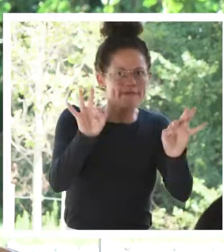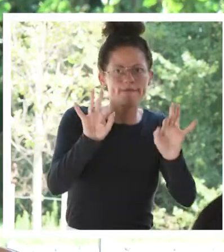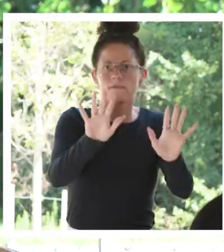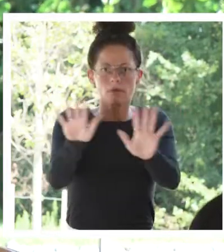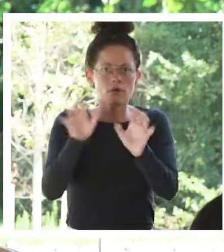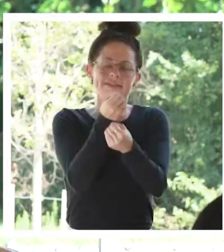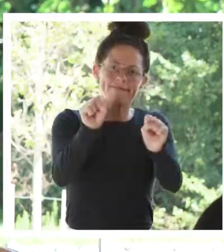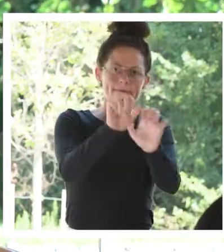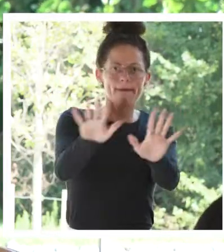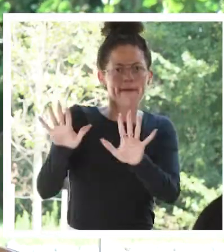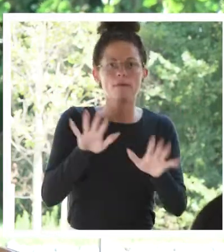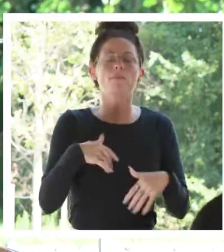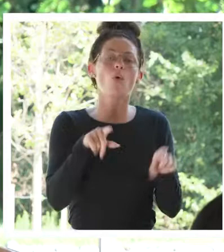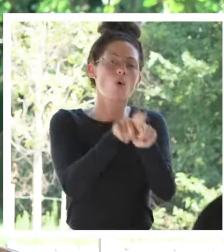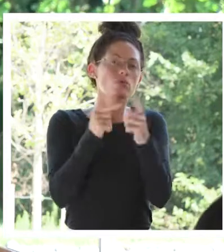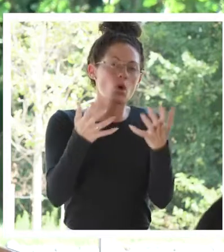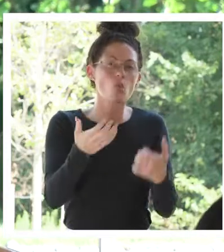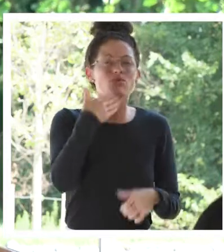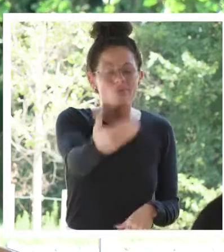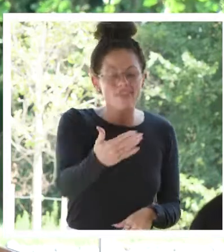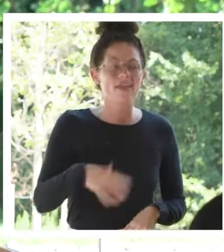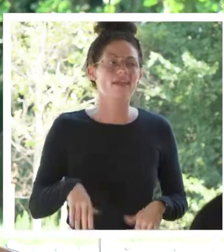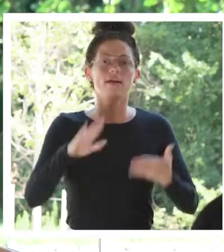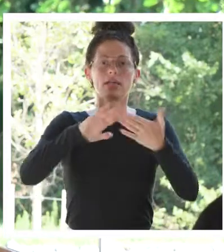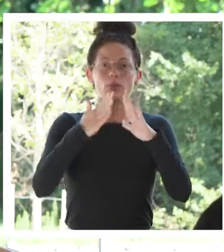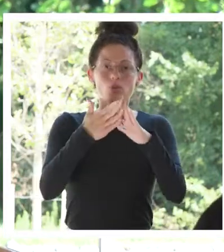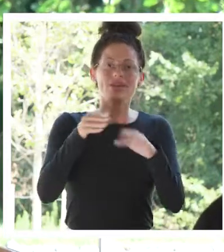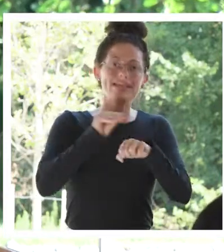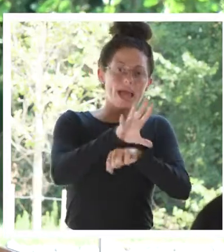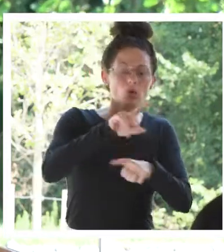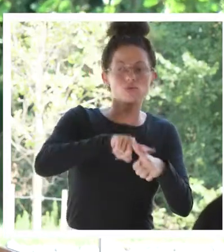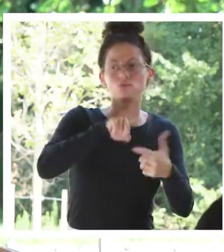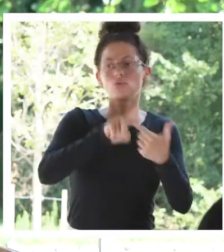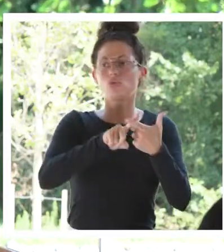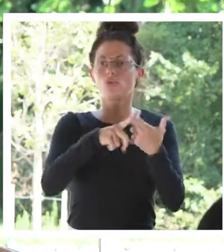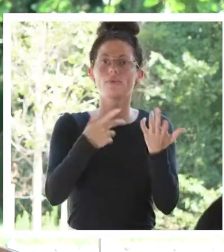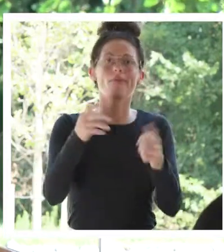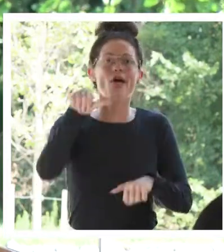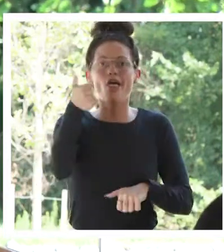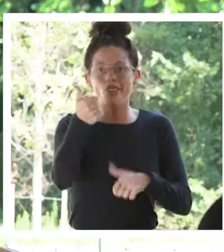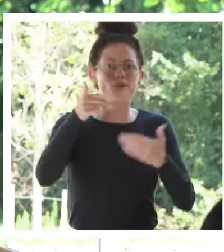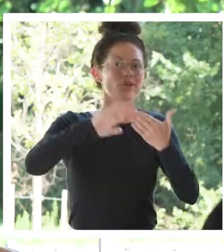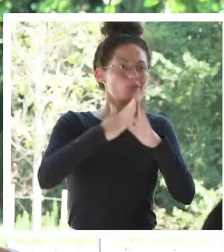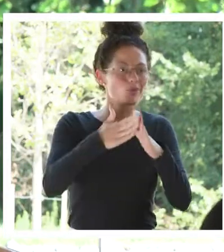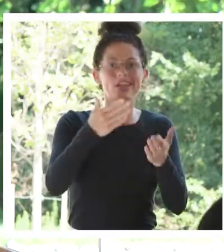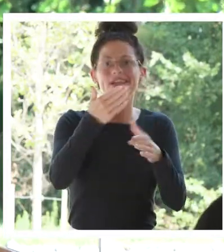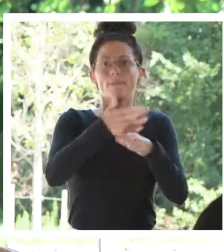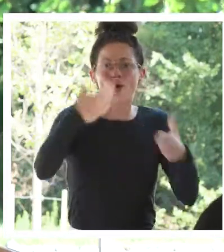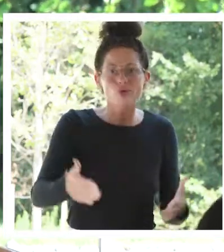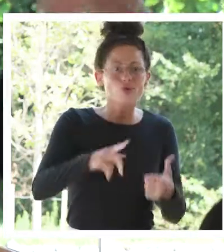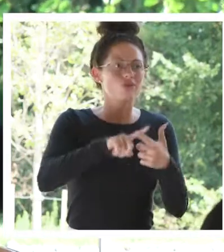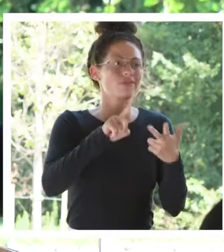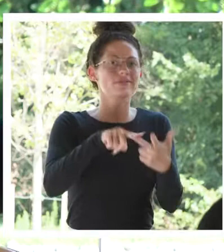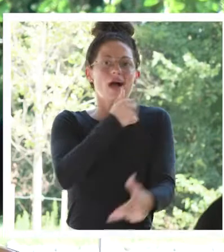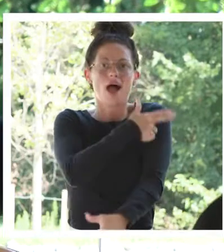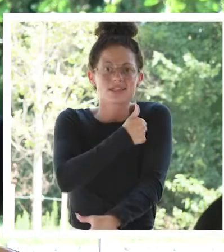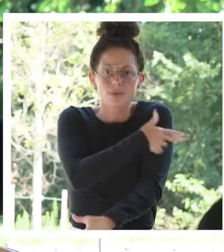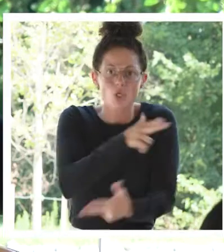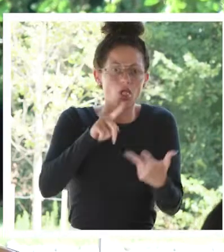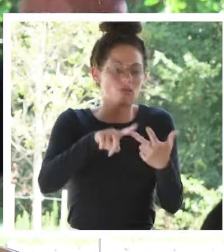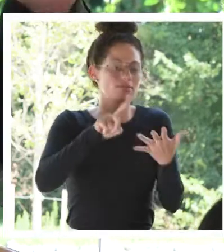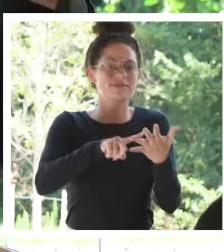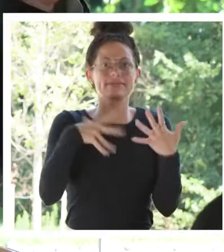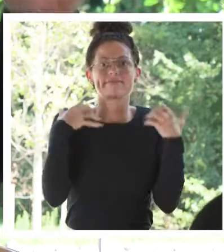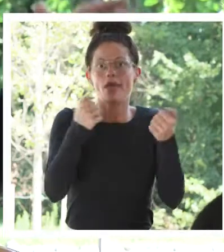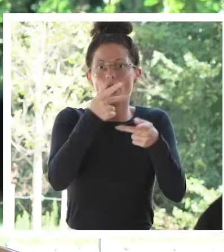County Council, the community partners, the healthcare workers, hospitals, clinics, and everybody